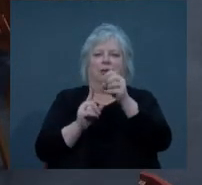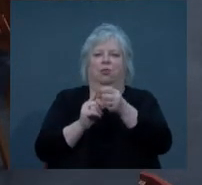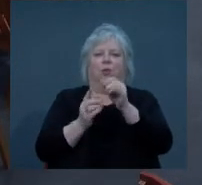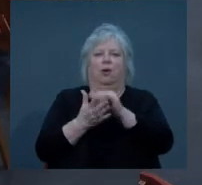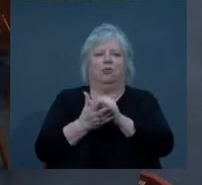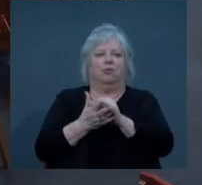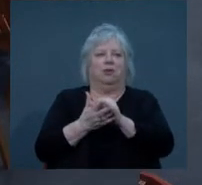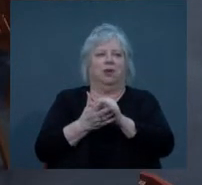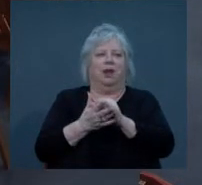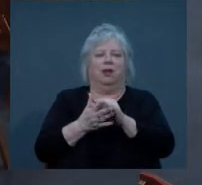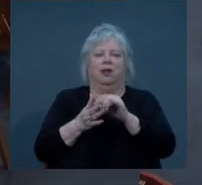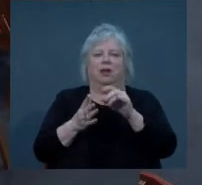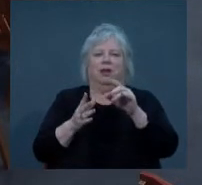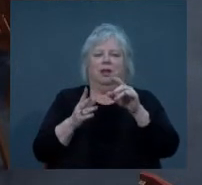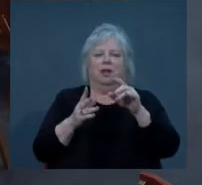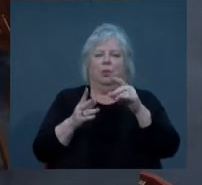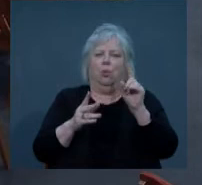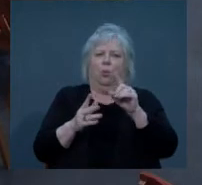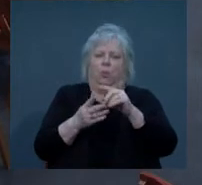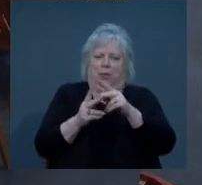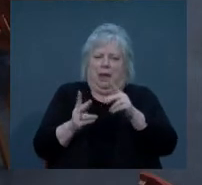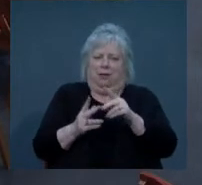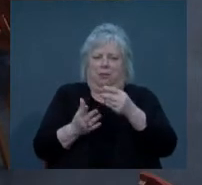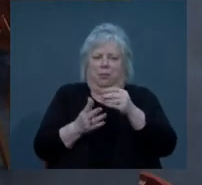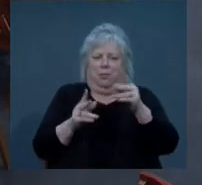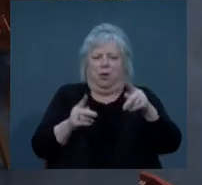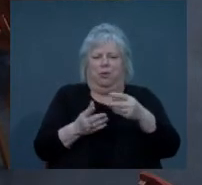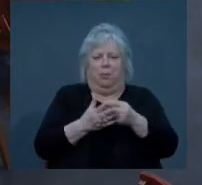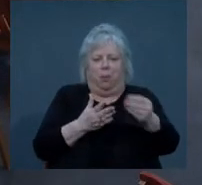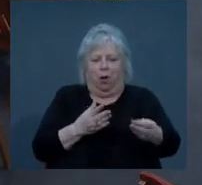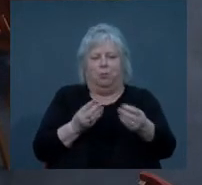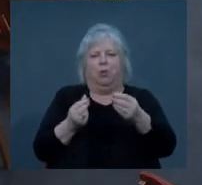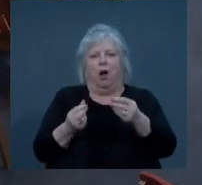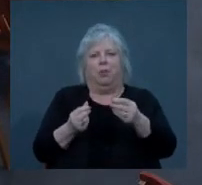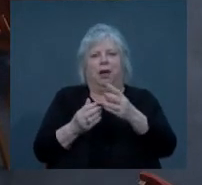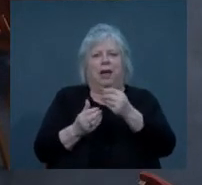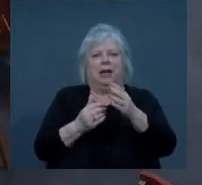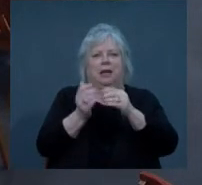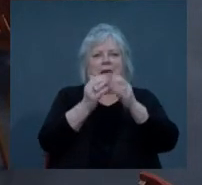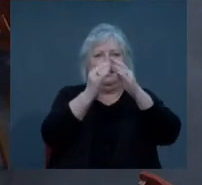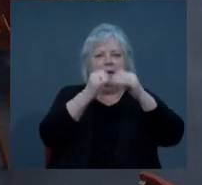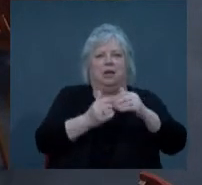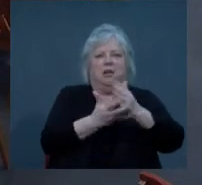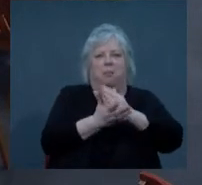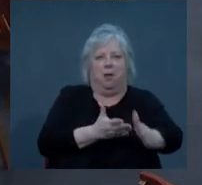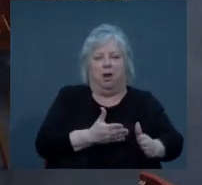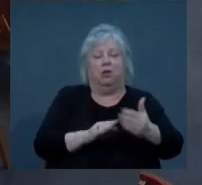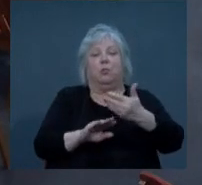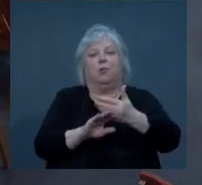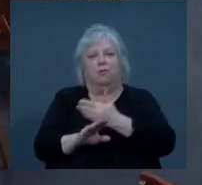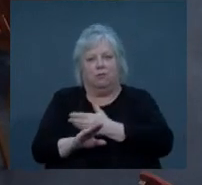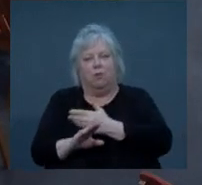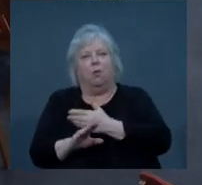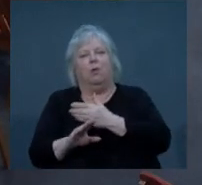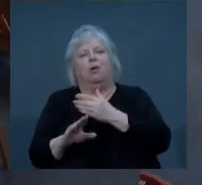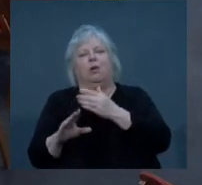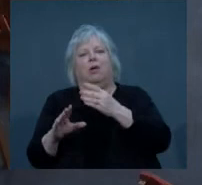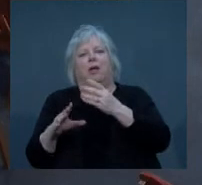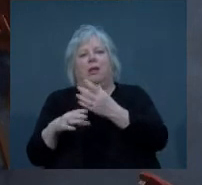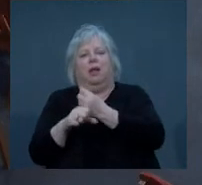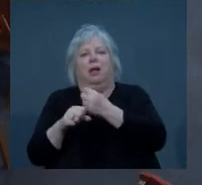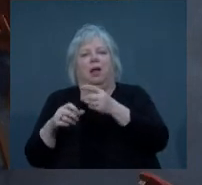contingent on zoning before they demolished. But in my mind, it violates the spirit of the UU zoning district